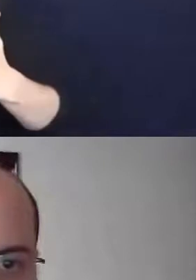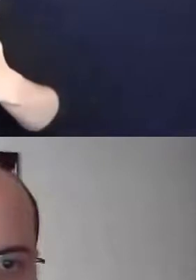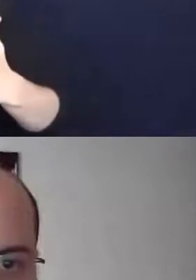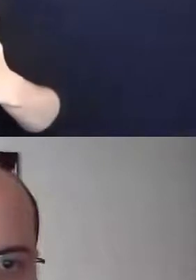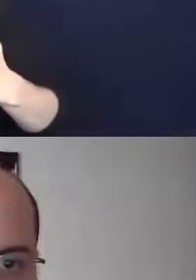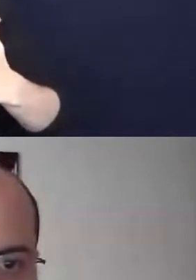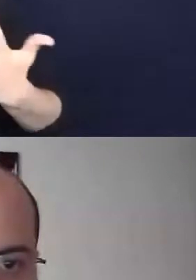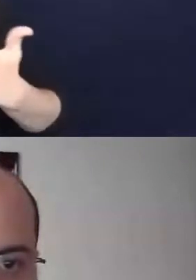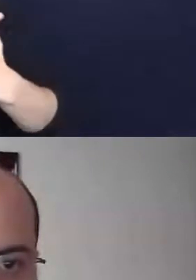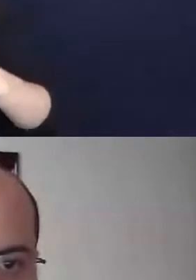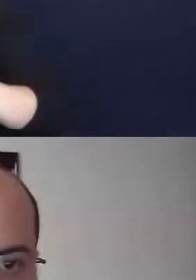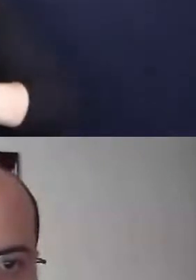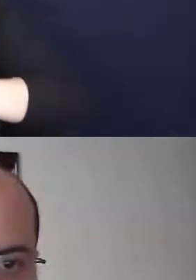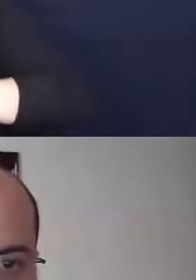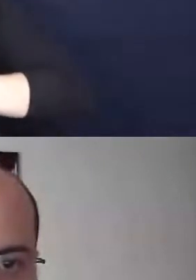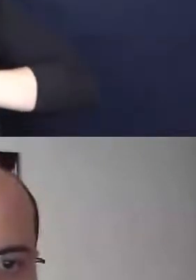on